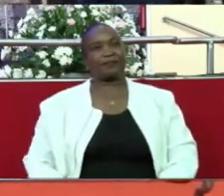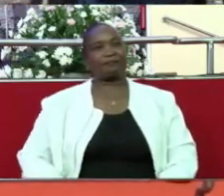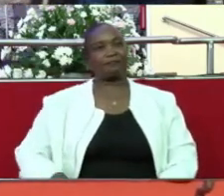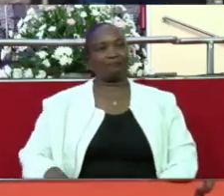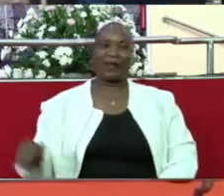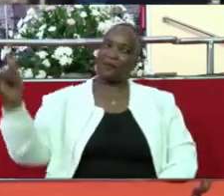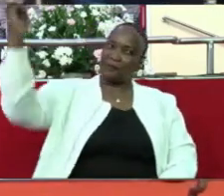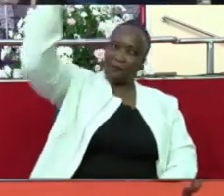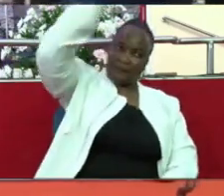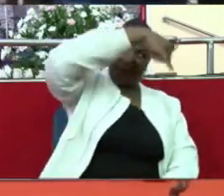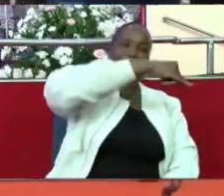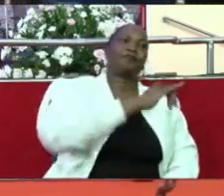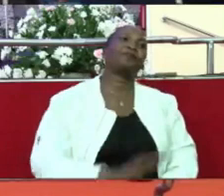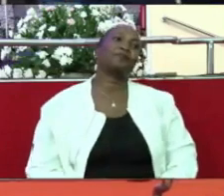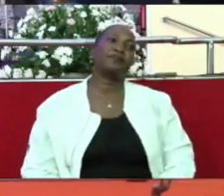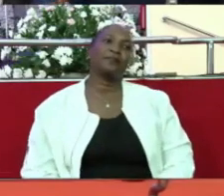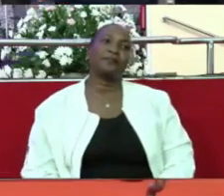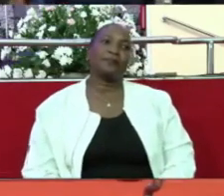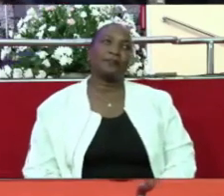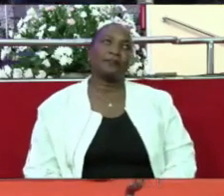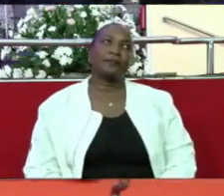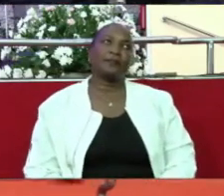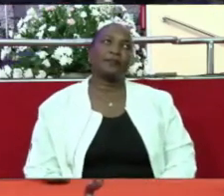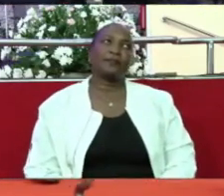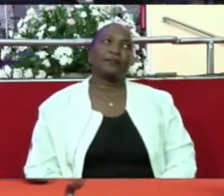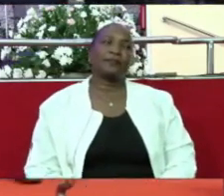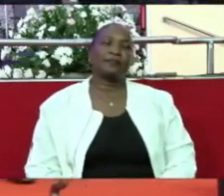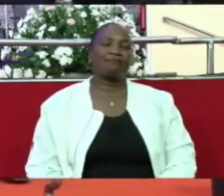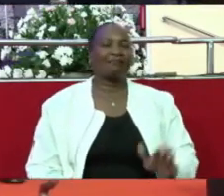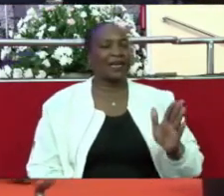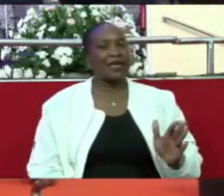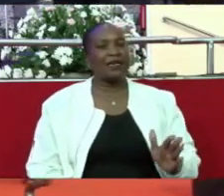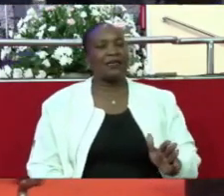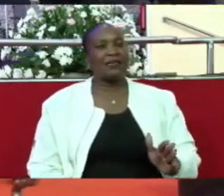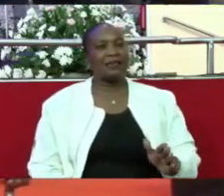mountain that you can look up below yourselves